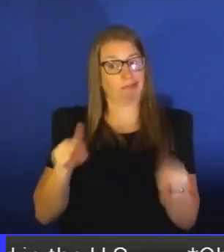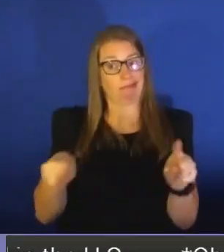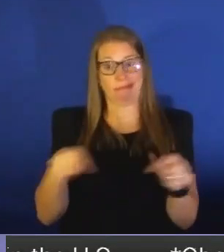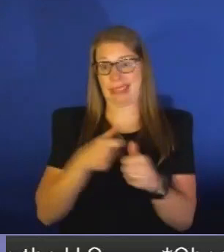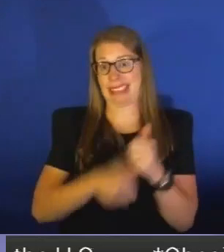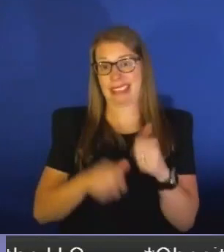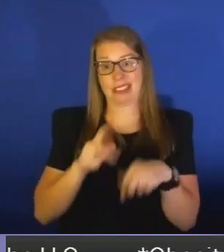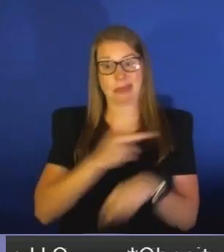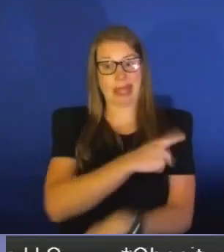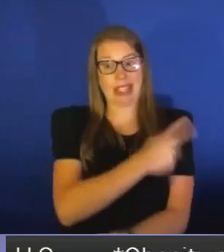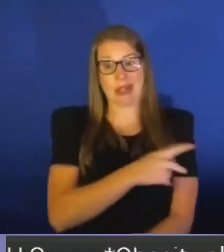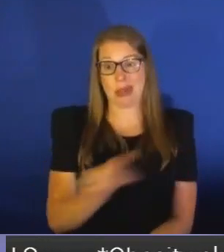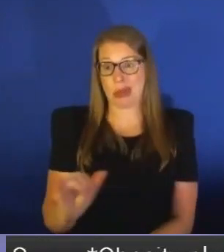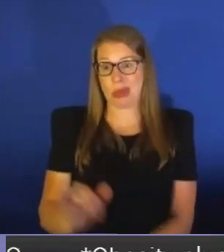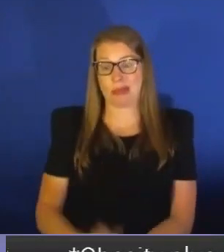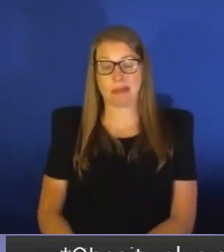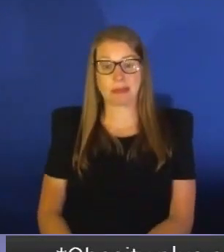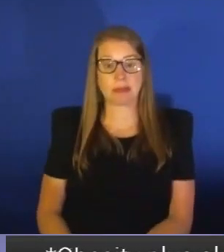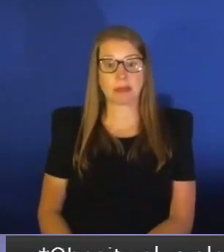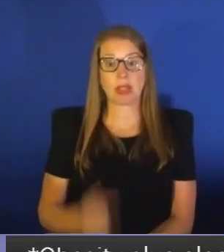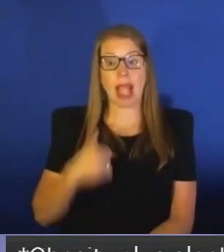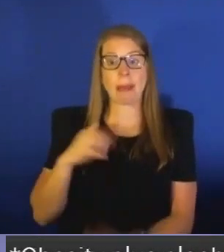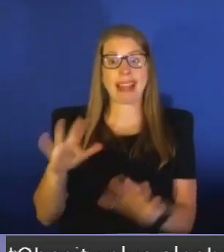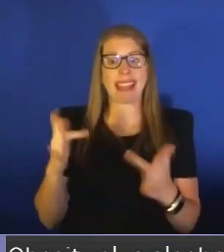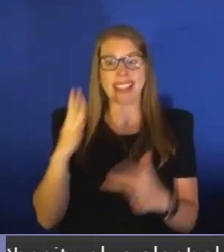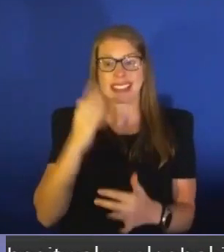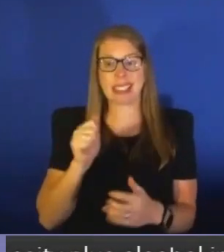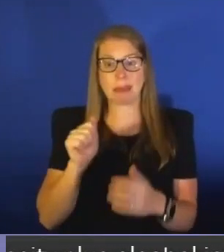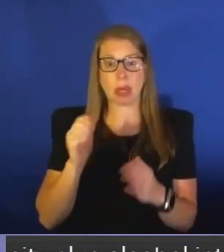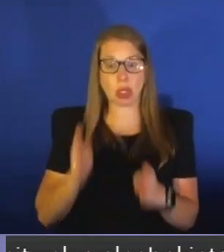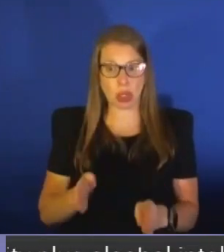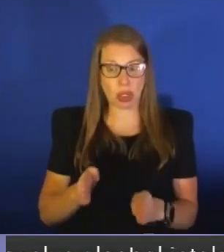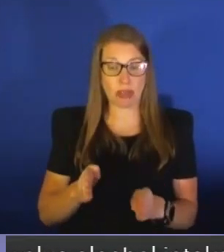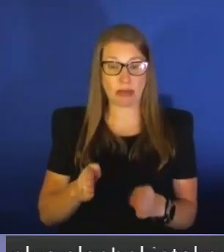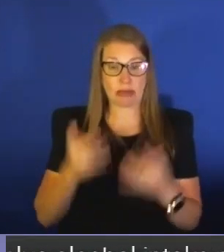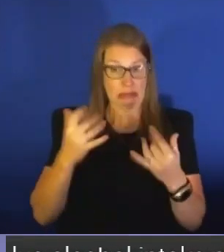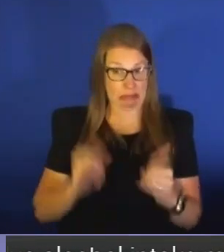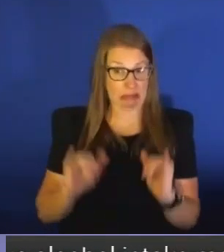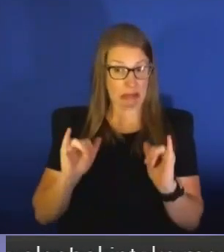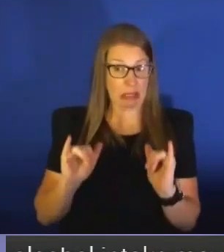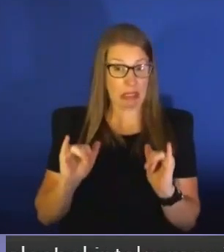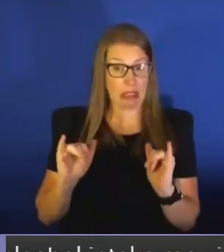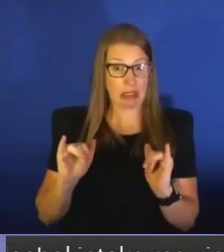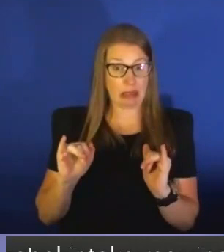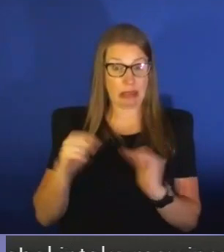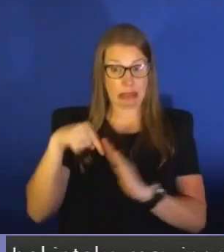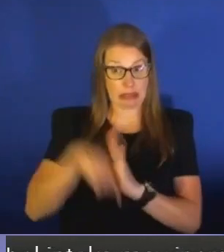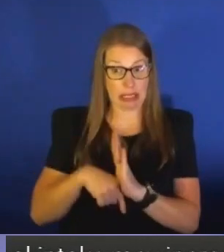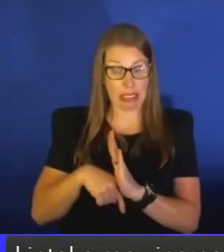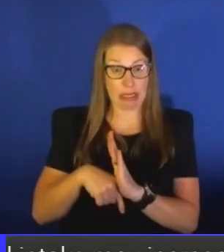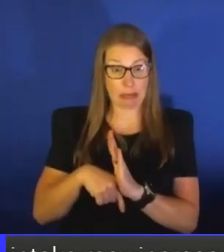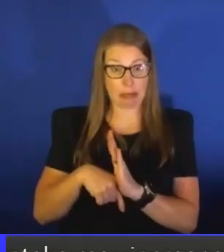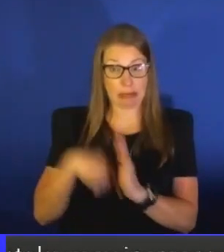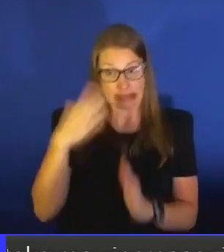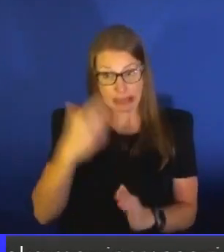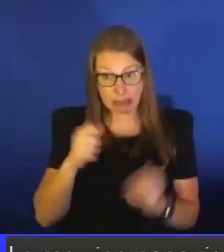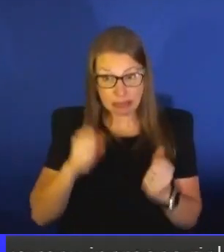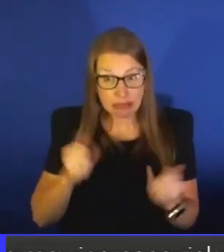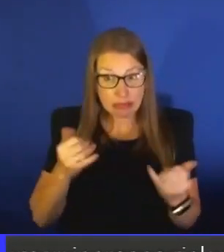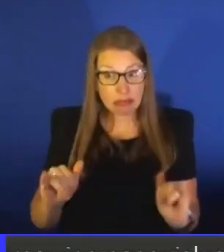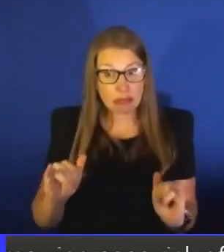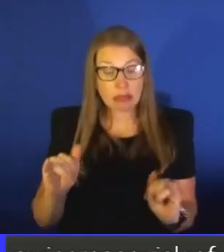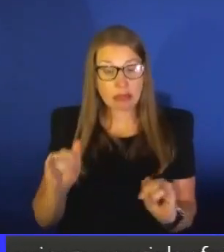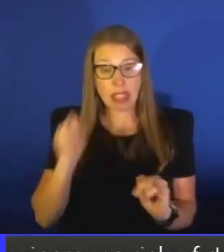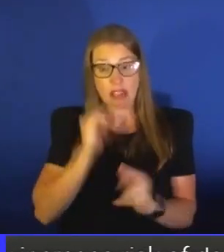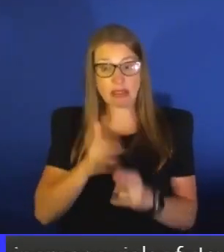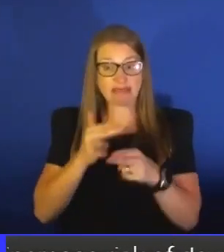Sure. So if I'm a light sleeper, so if you're a light sleeper, could you still be in a deep sleep as a light sleeper? You can still be in